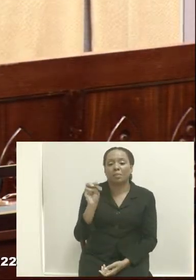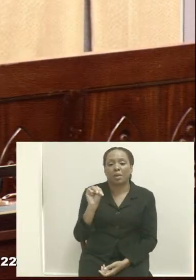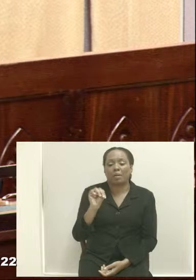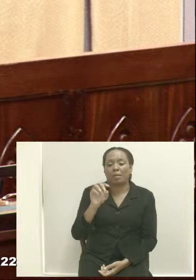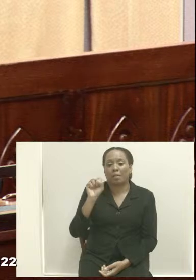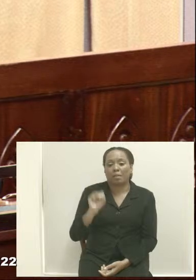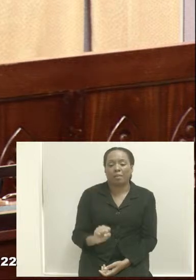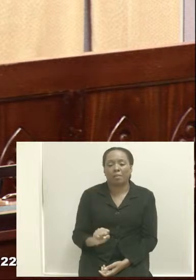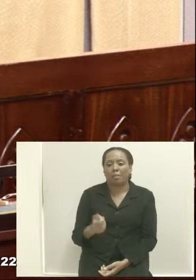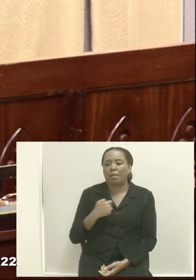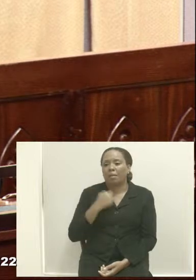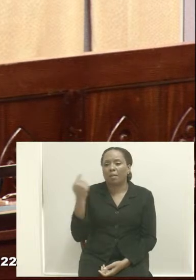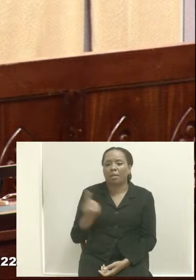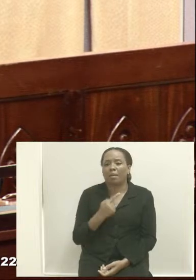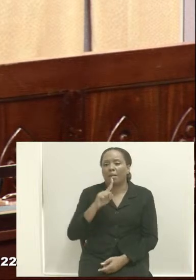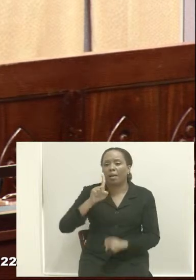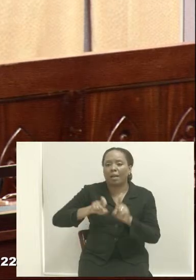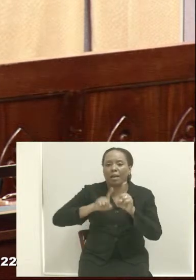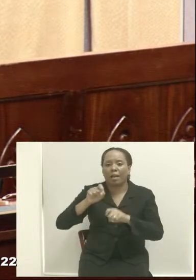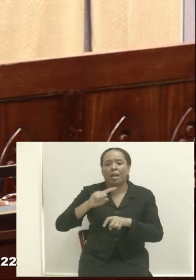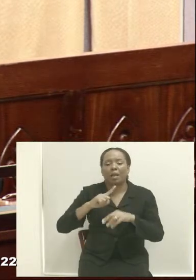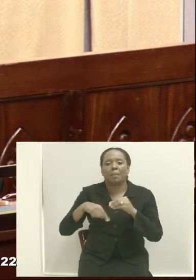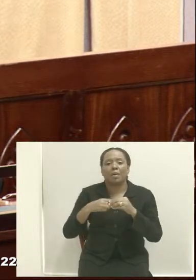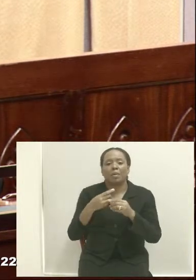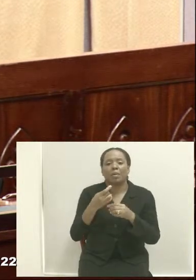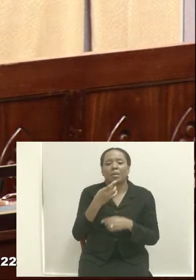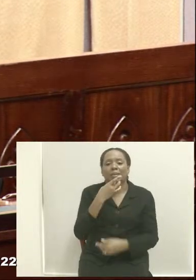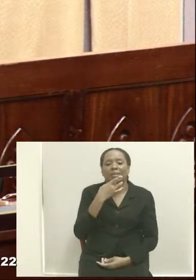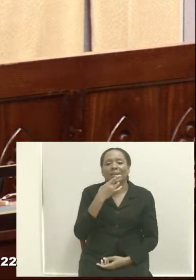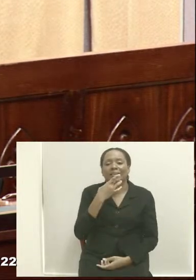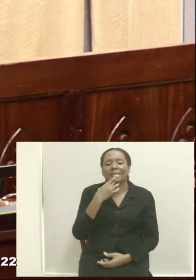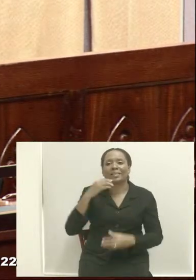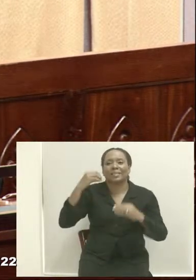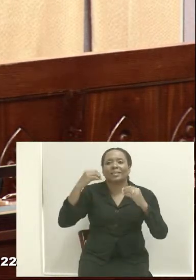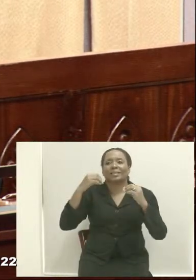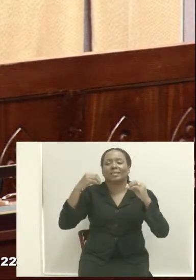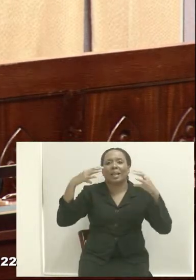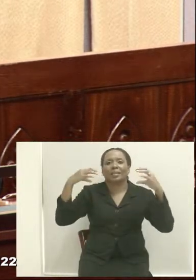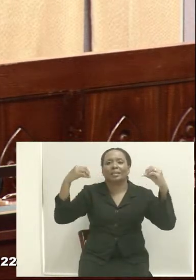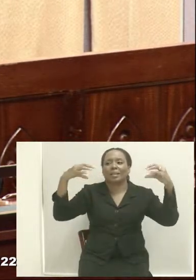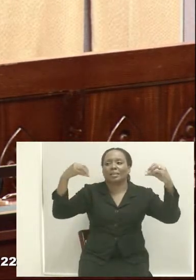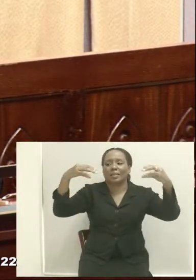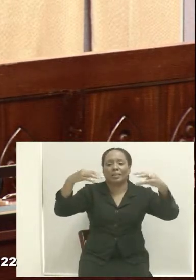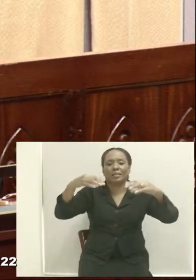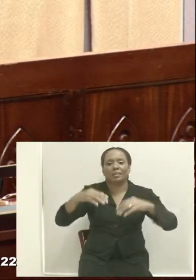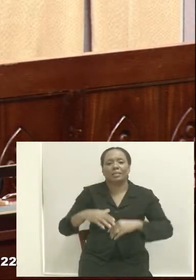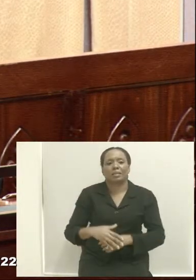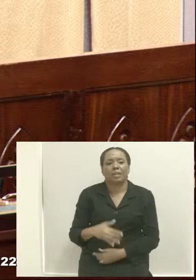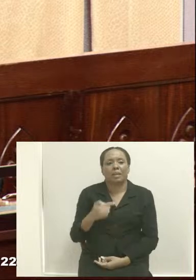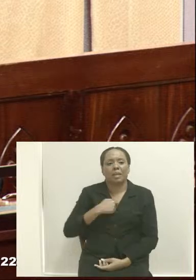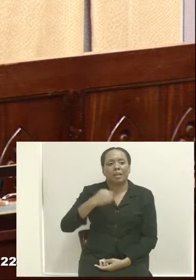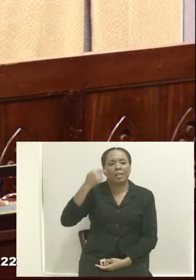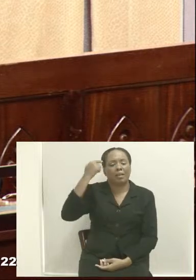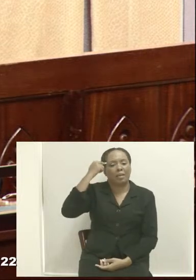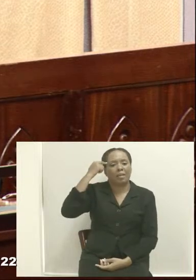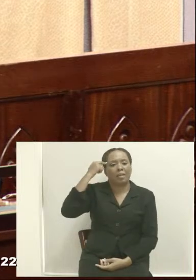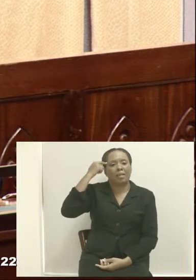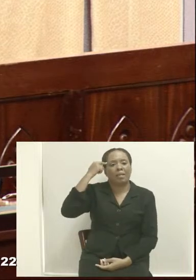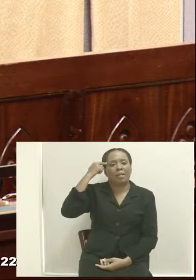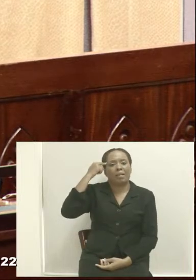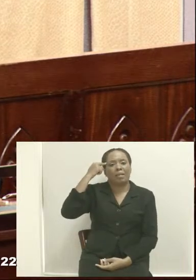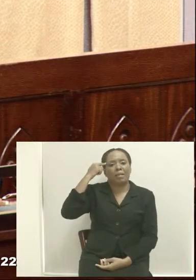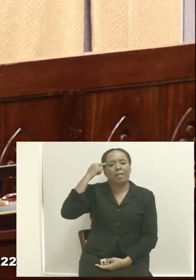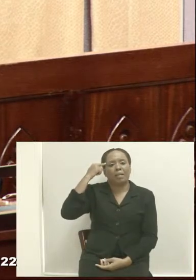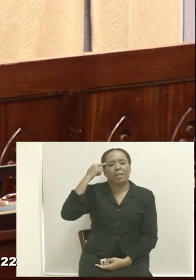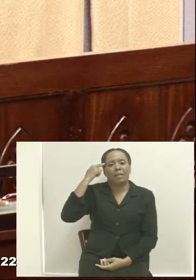South. And I was of the view, perhaps wrongly so, that the lighting where we were changing out the older lights and replacing them with these